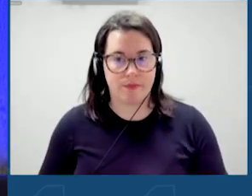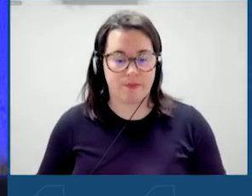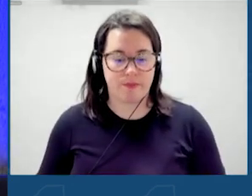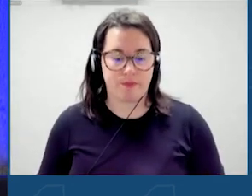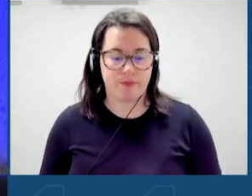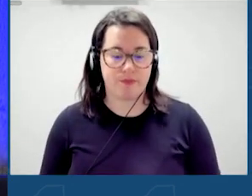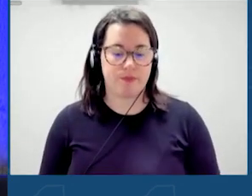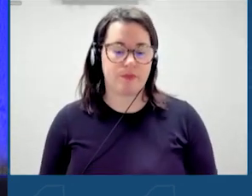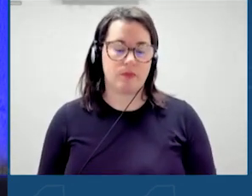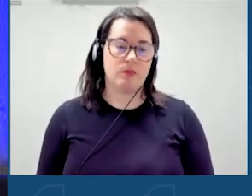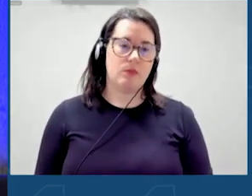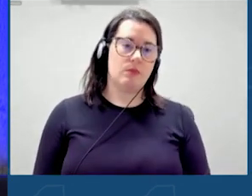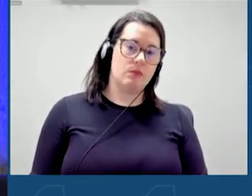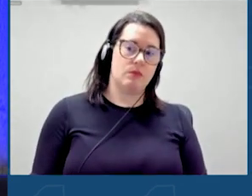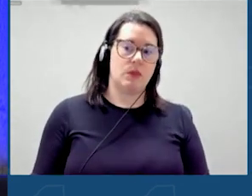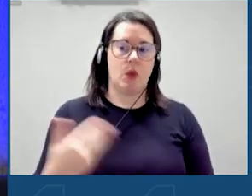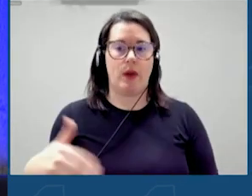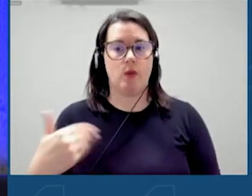Wow.